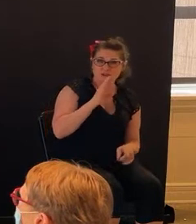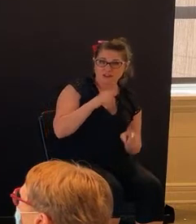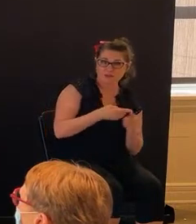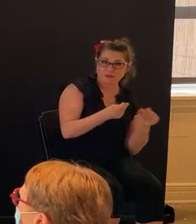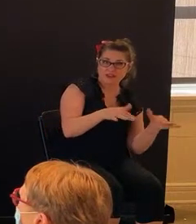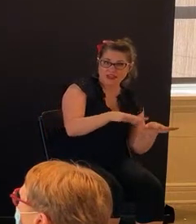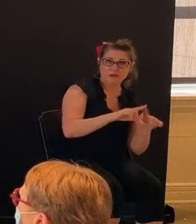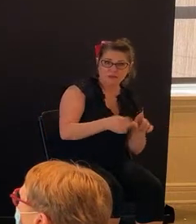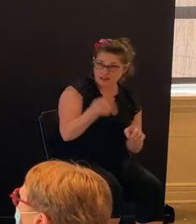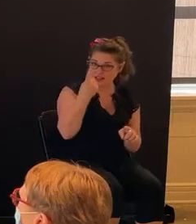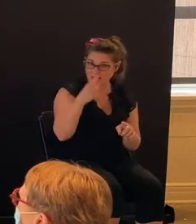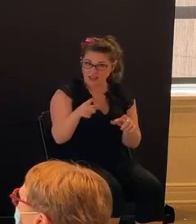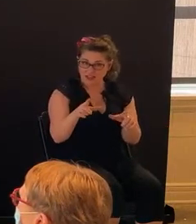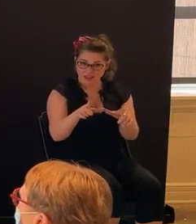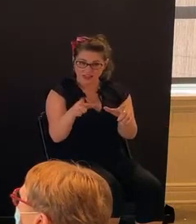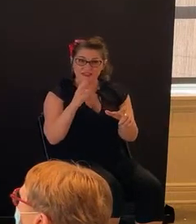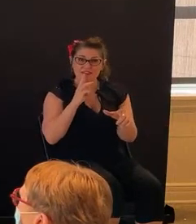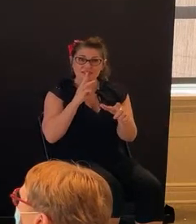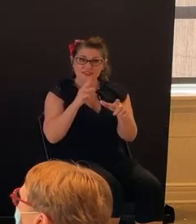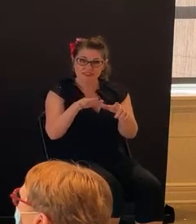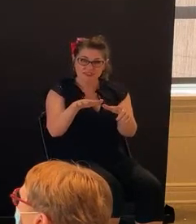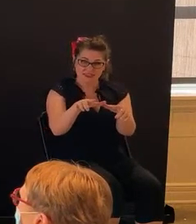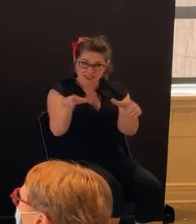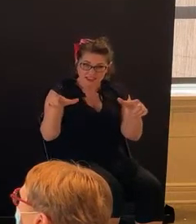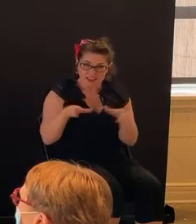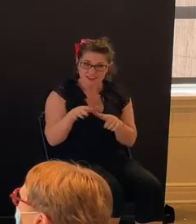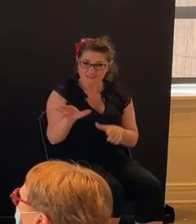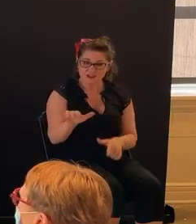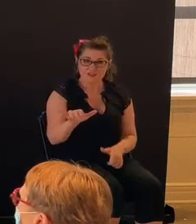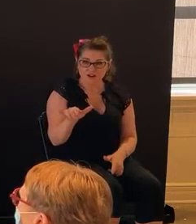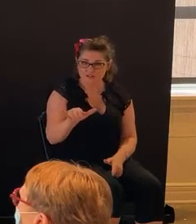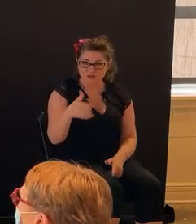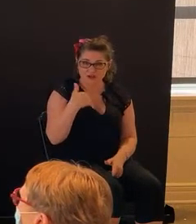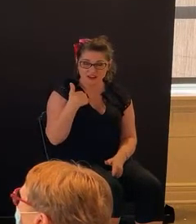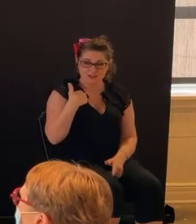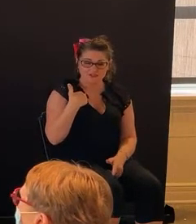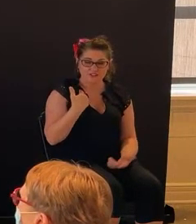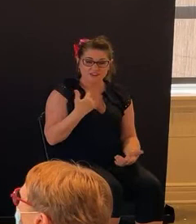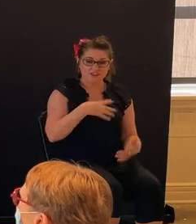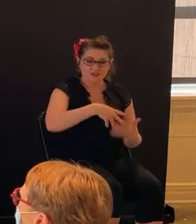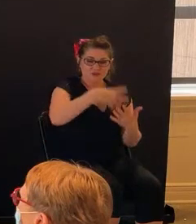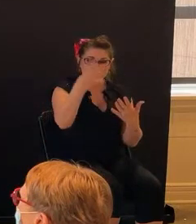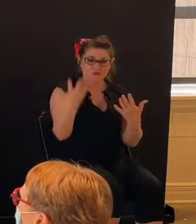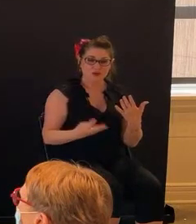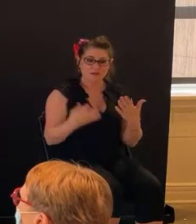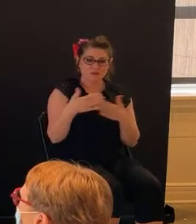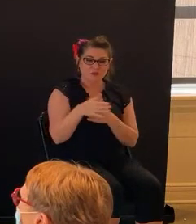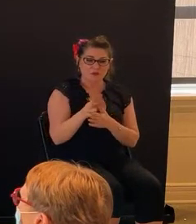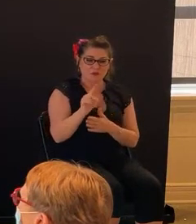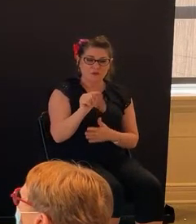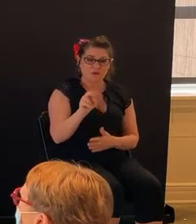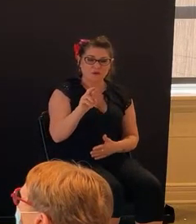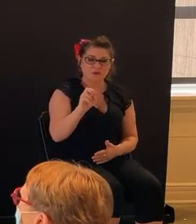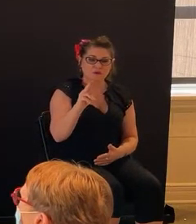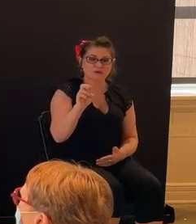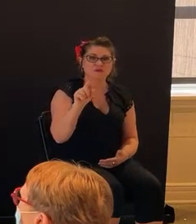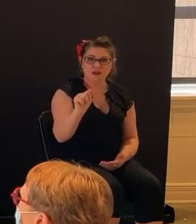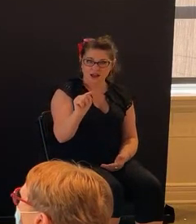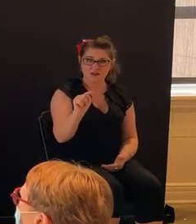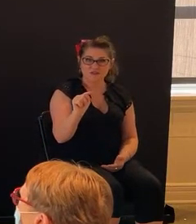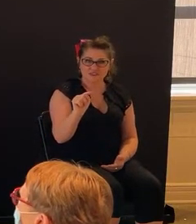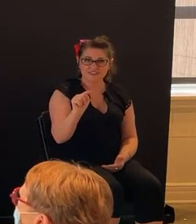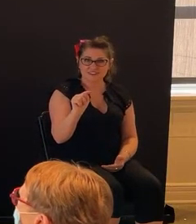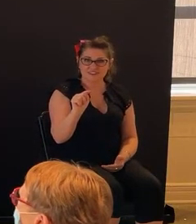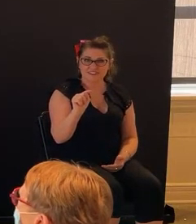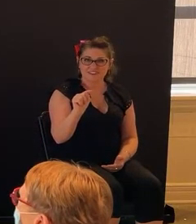lakes themselves hold all of these surprising tales as well. These are some rainbow trout that are the lucky recipients of